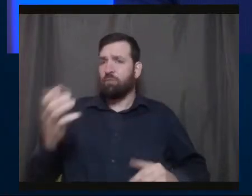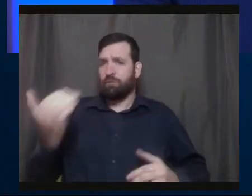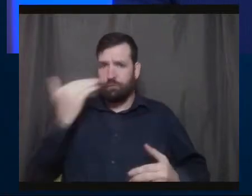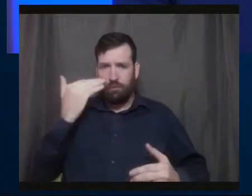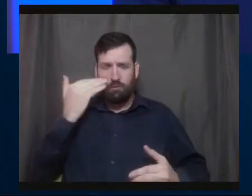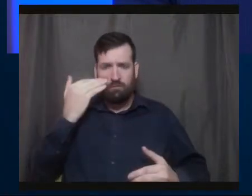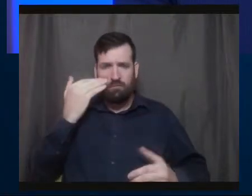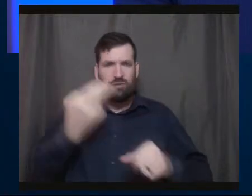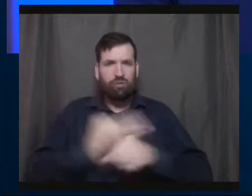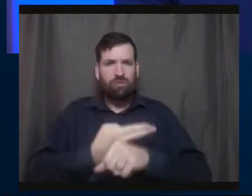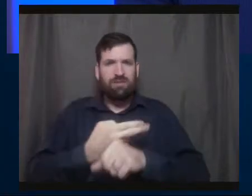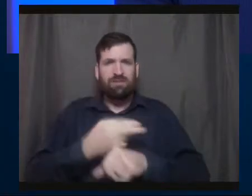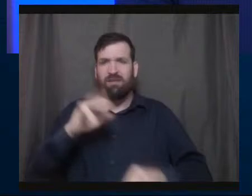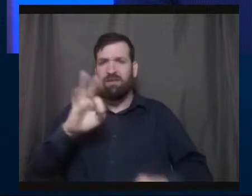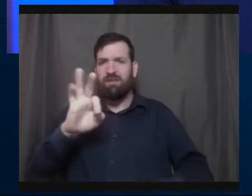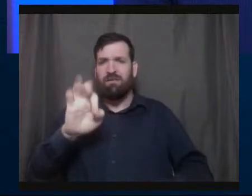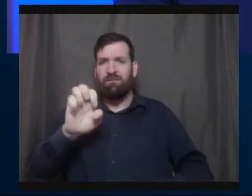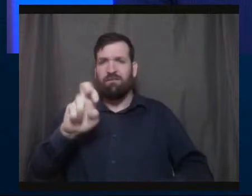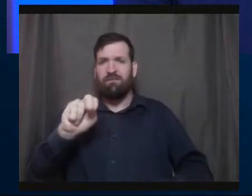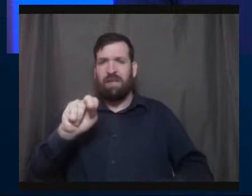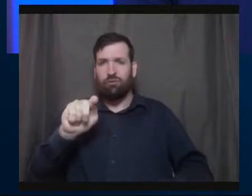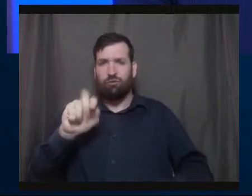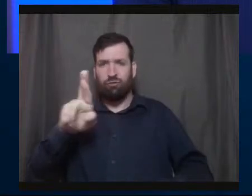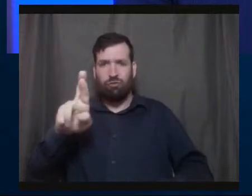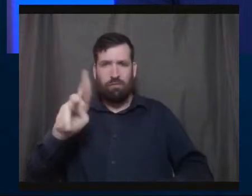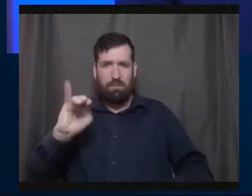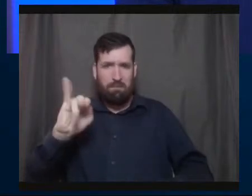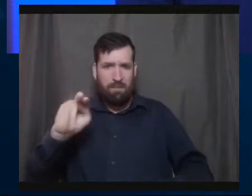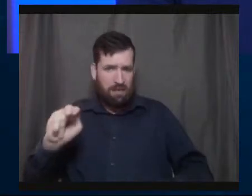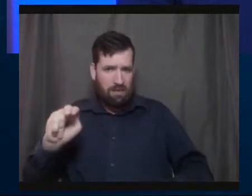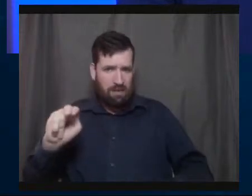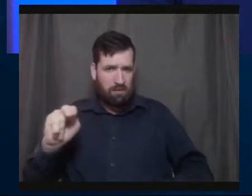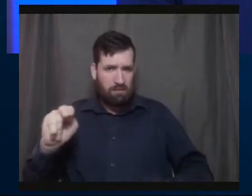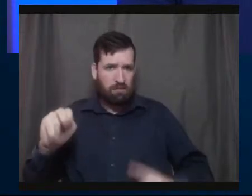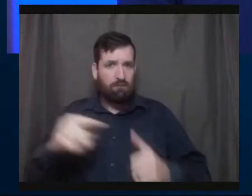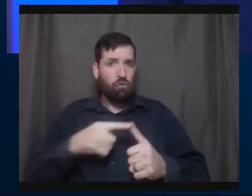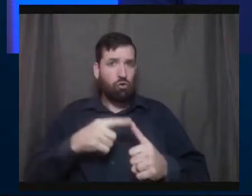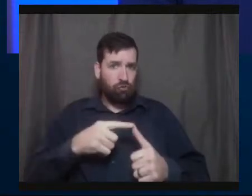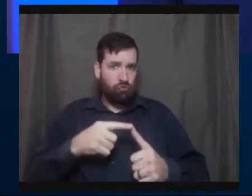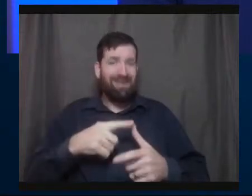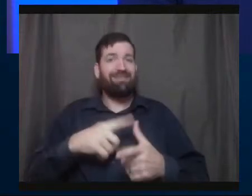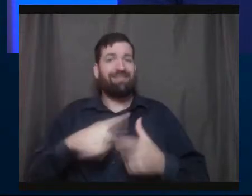phentermine? Am I saying that correctly? First, before having the surgery.